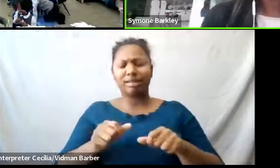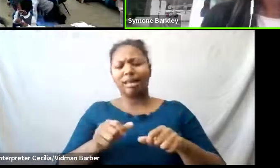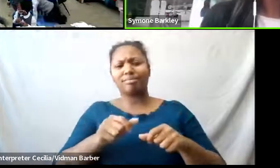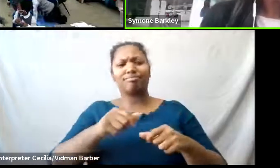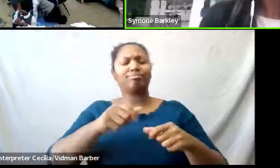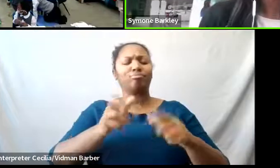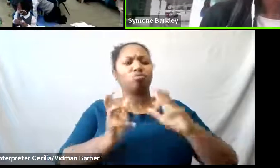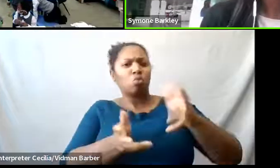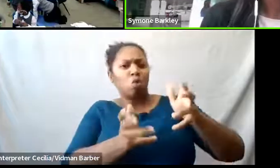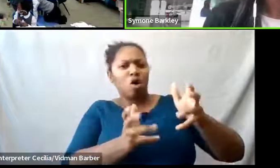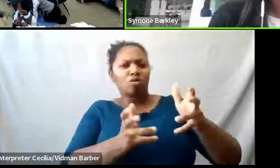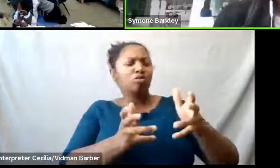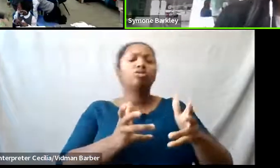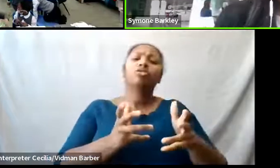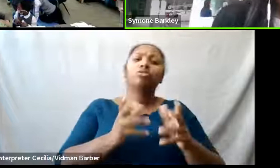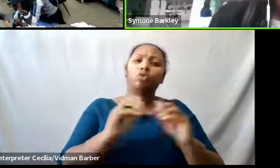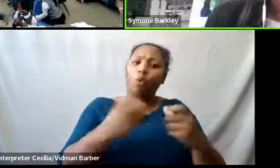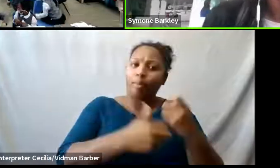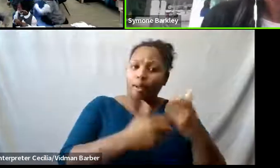it.